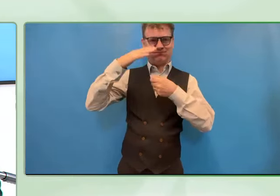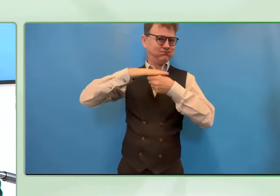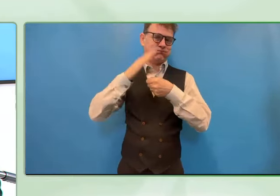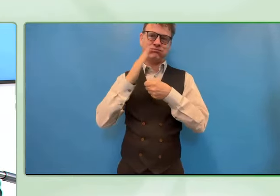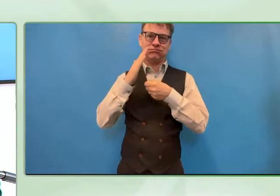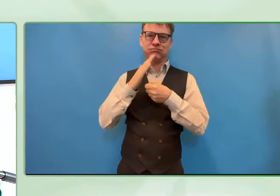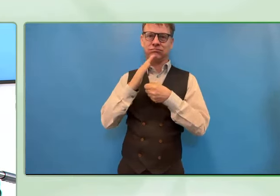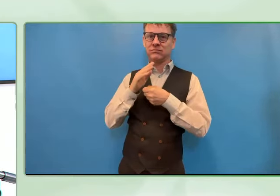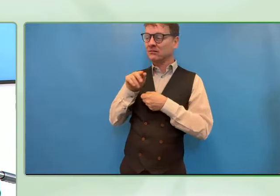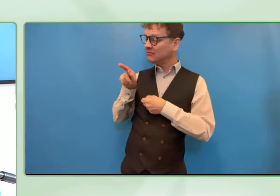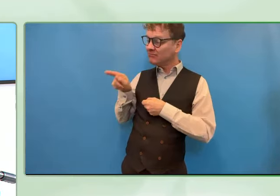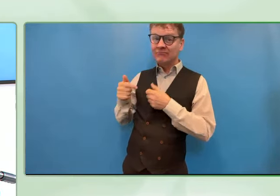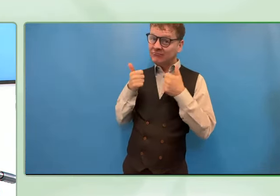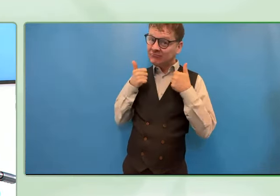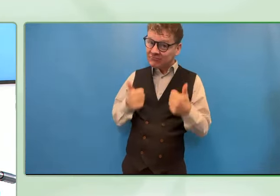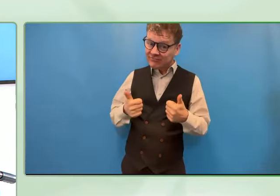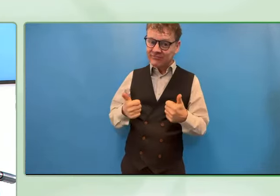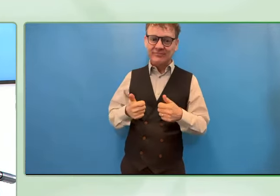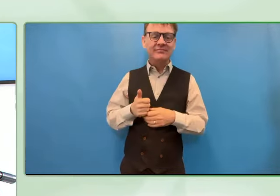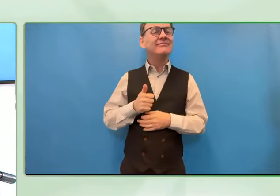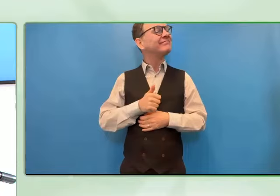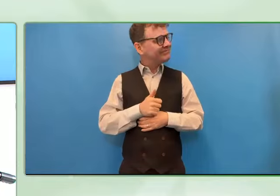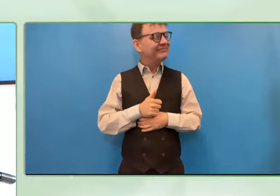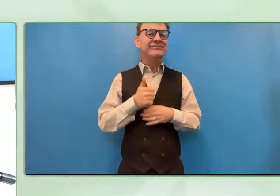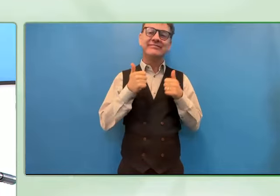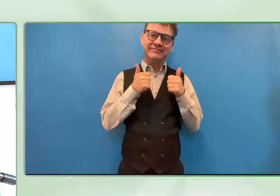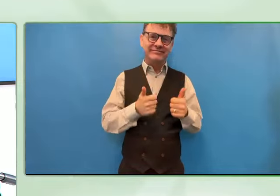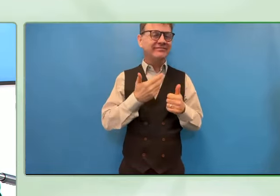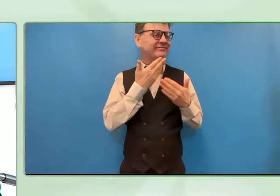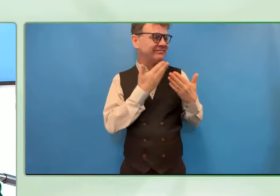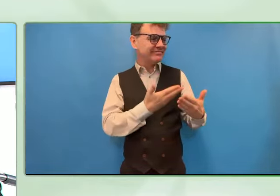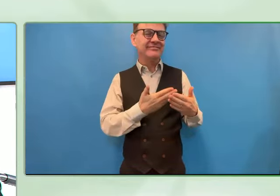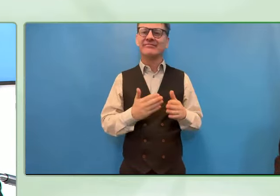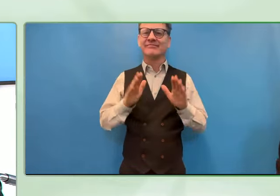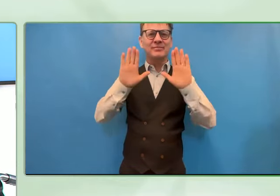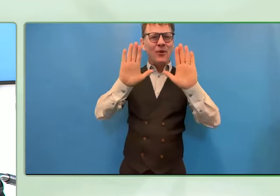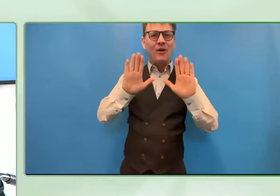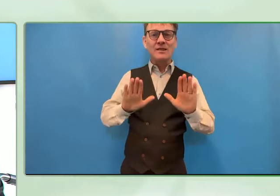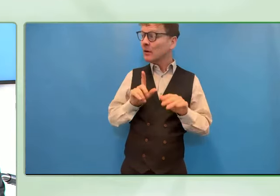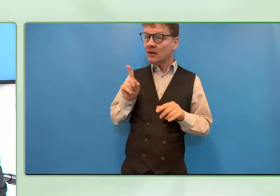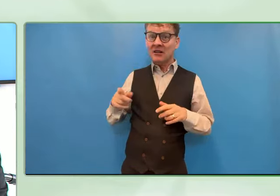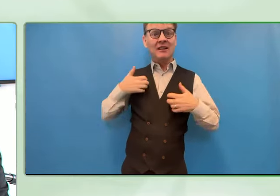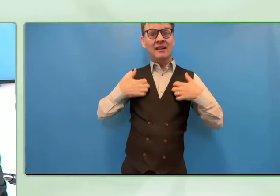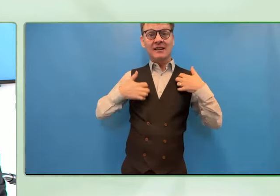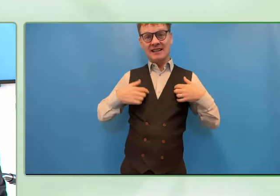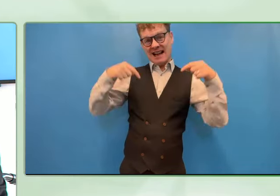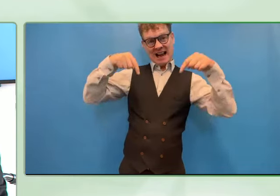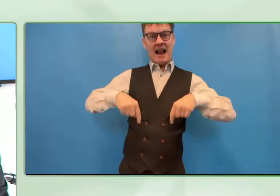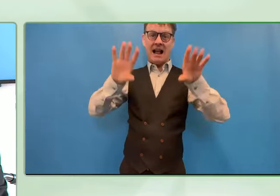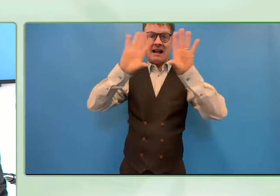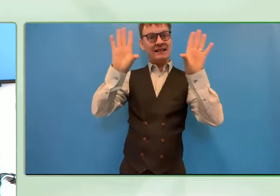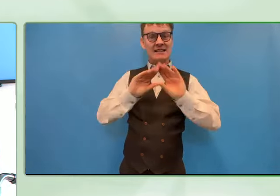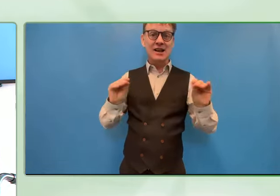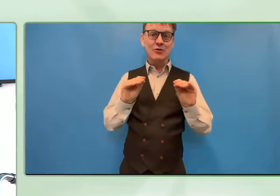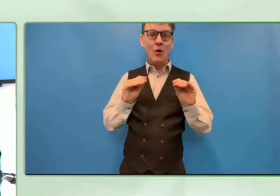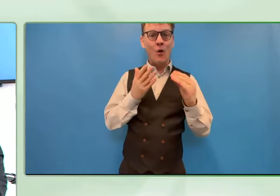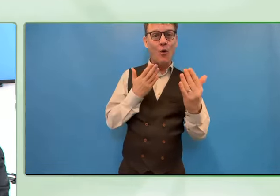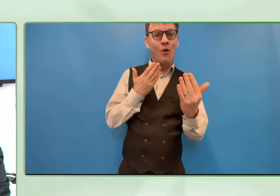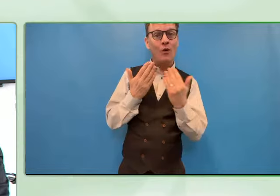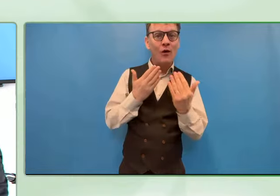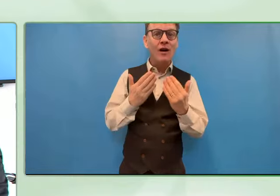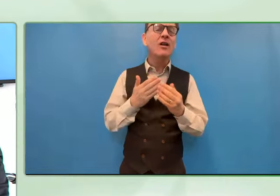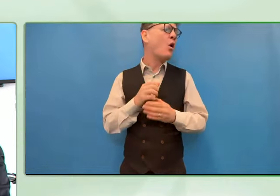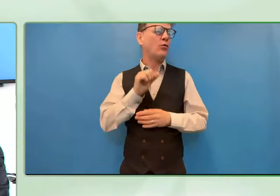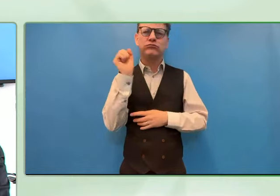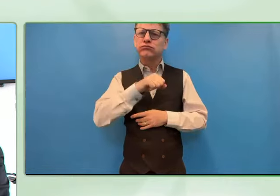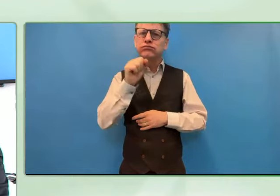am doing wonderful, Anthony. Thank you. Awesome, awesome, awesome. Are you excited to be here at ZeroCon? Absolutely excited and so excited to see so many people